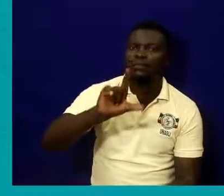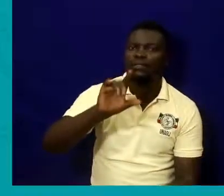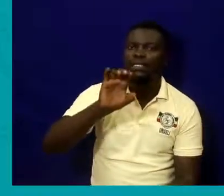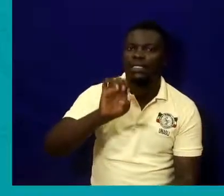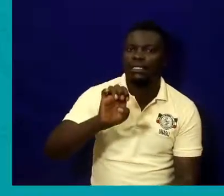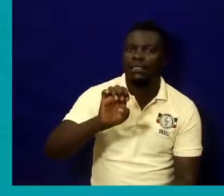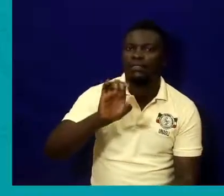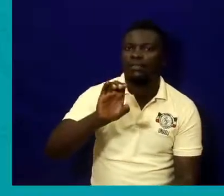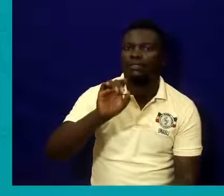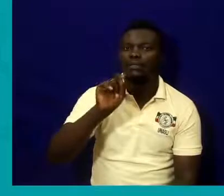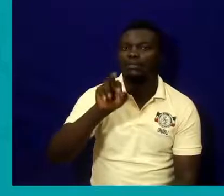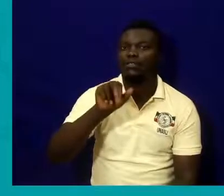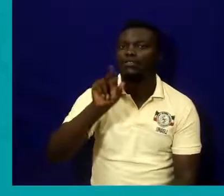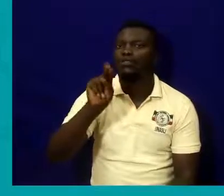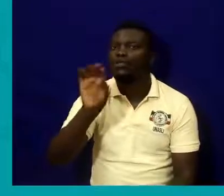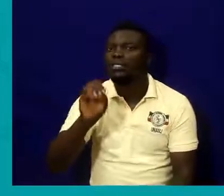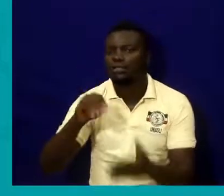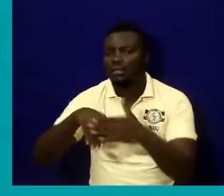shell?